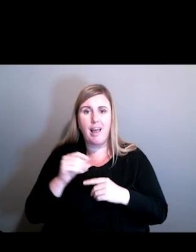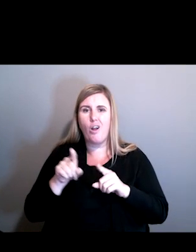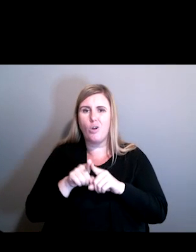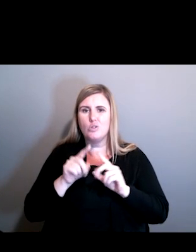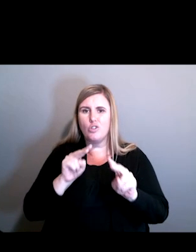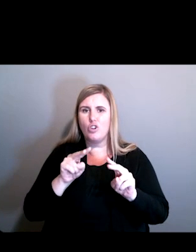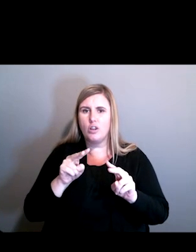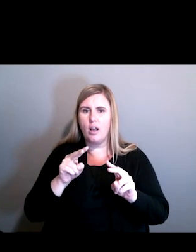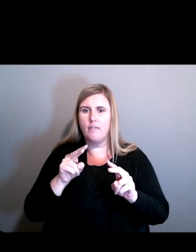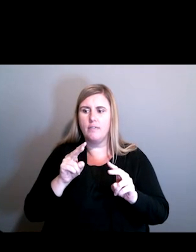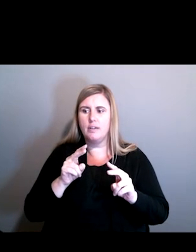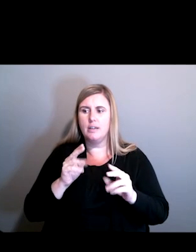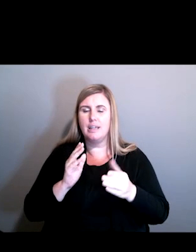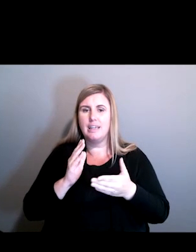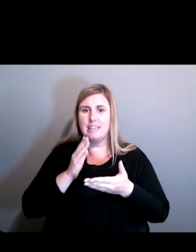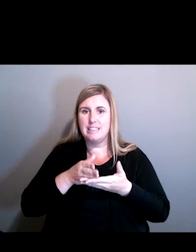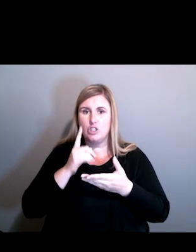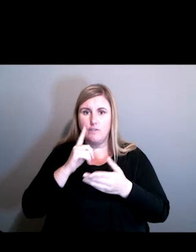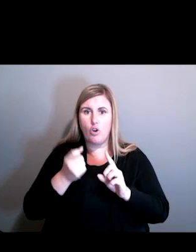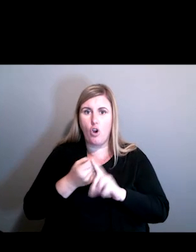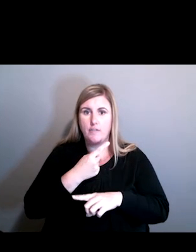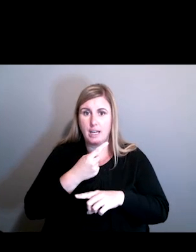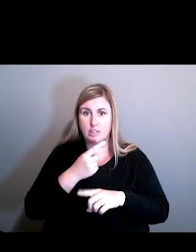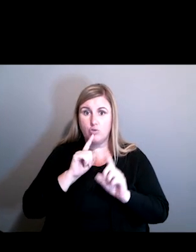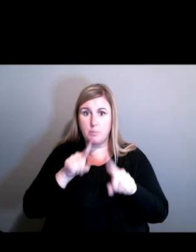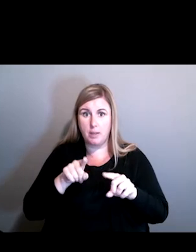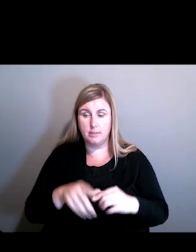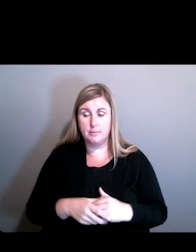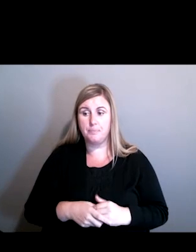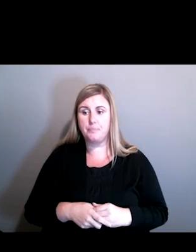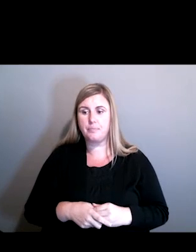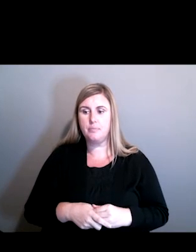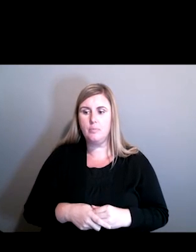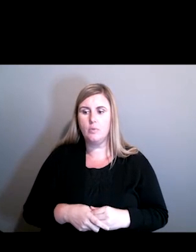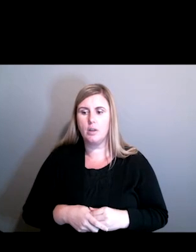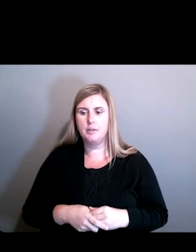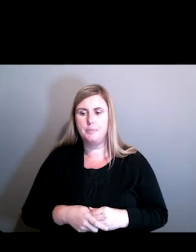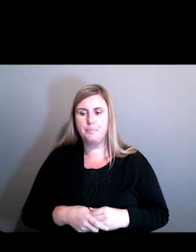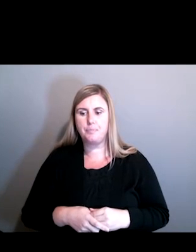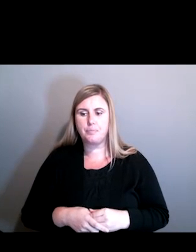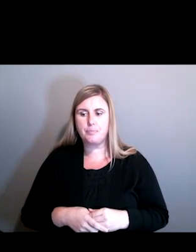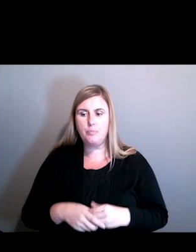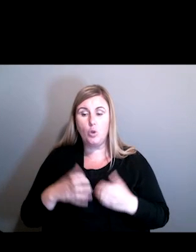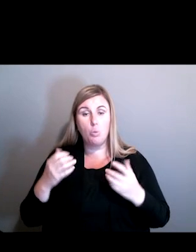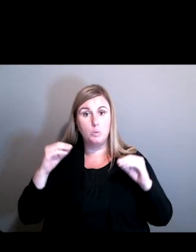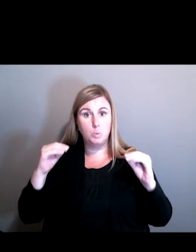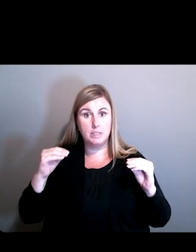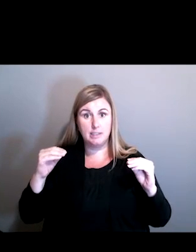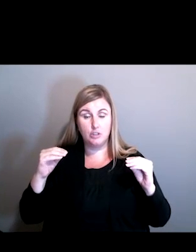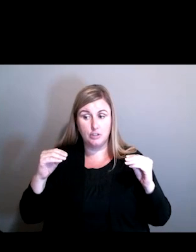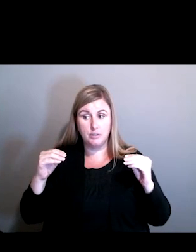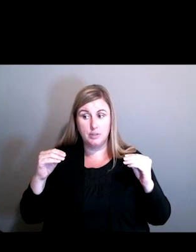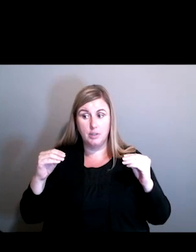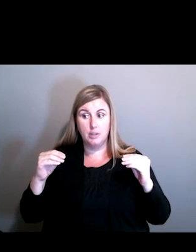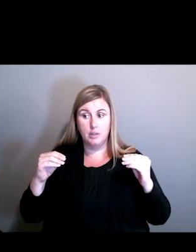the idea of extinction for off-task responses. So we want to teach